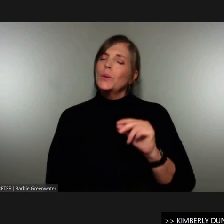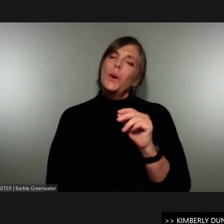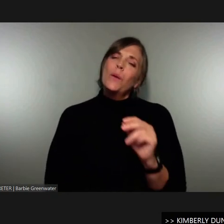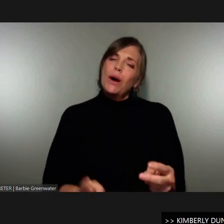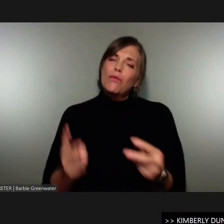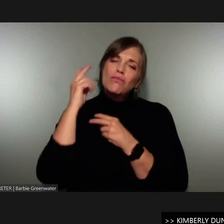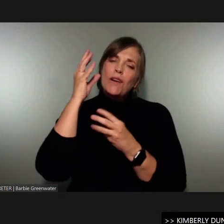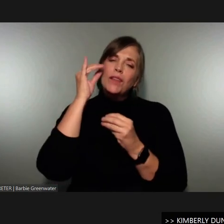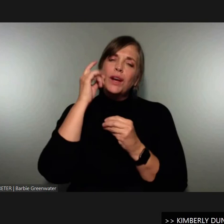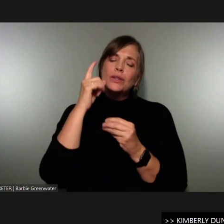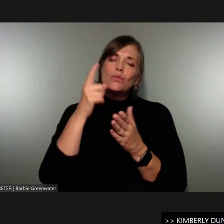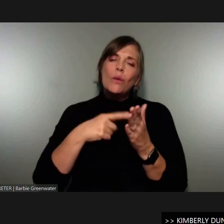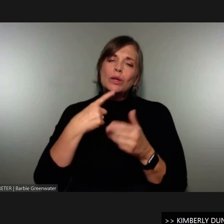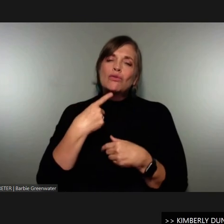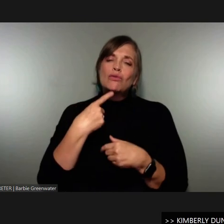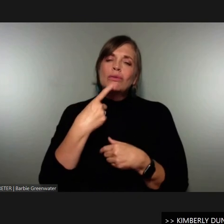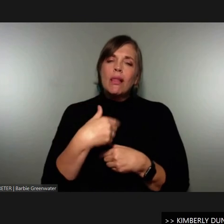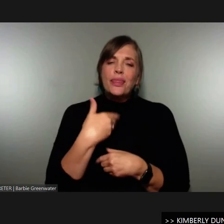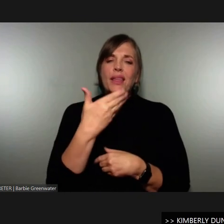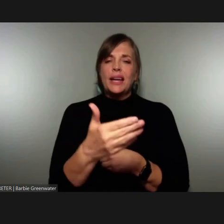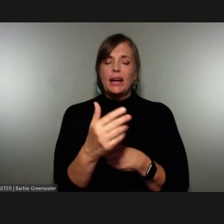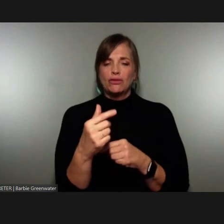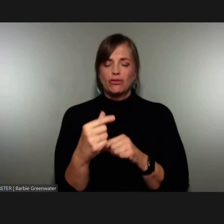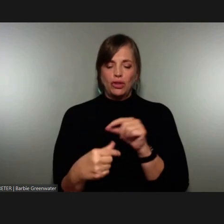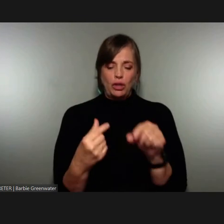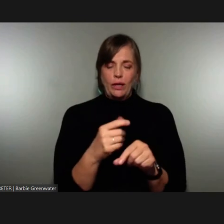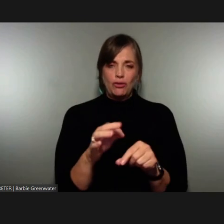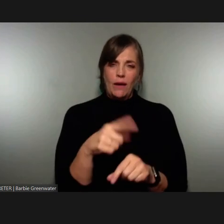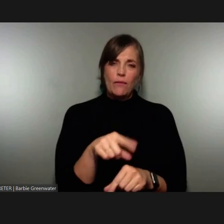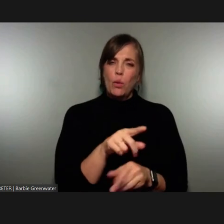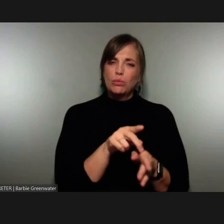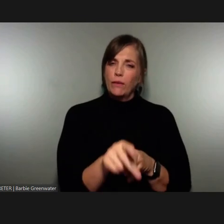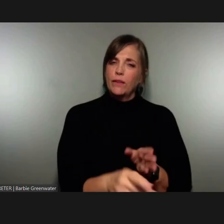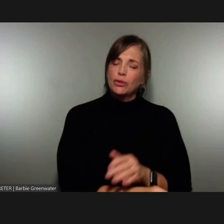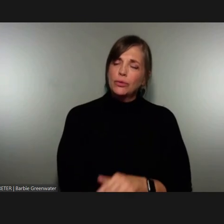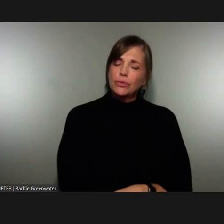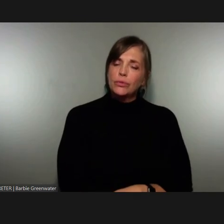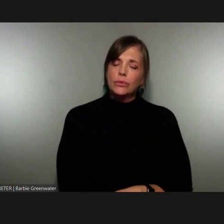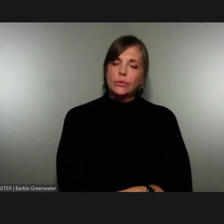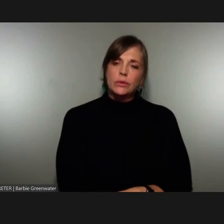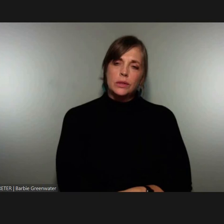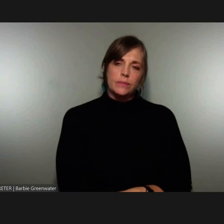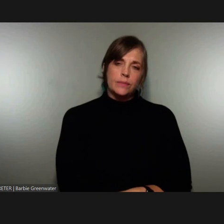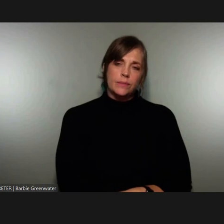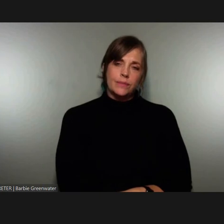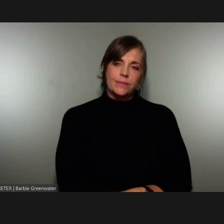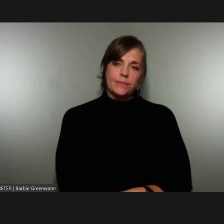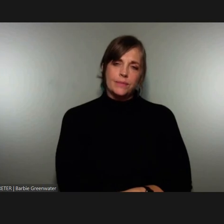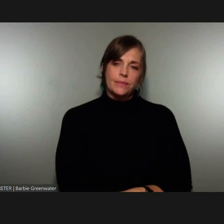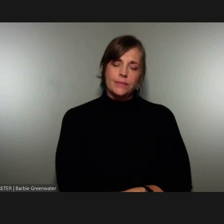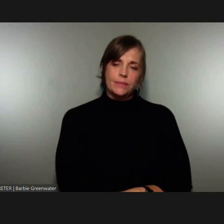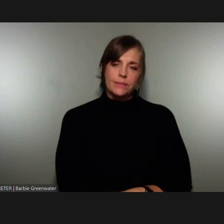what would you tell the next generation, right, of transit professionals about to help them navigate things that